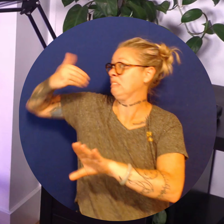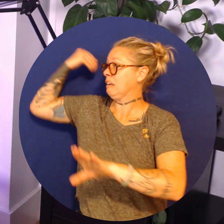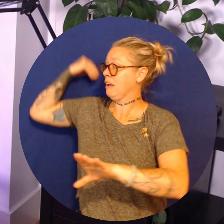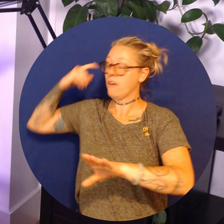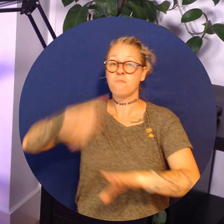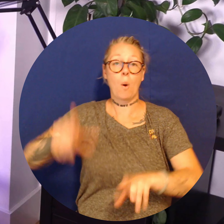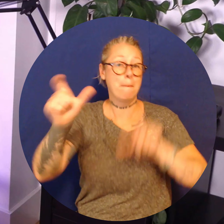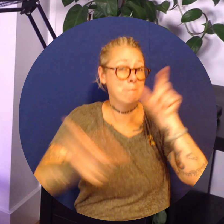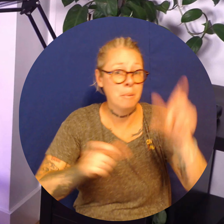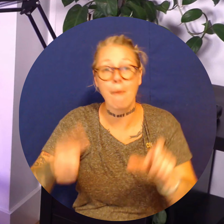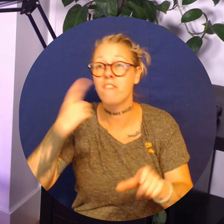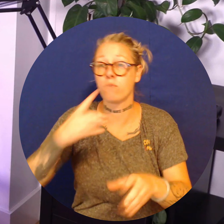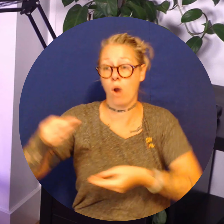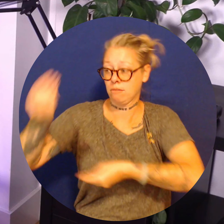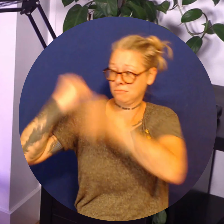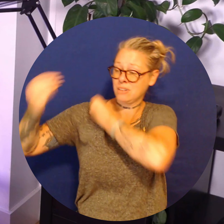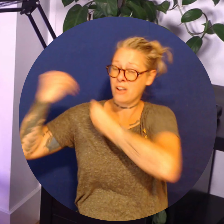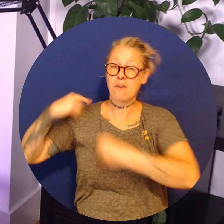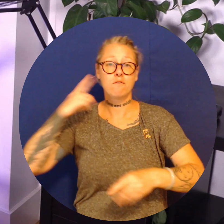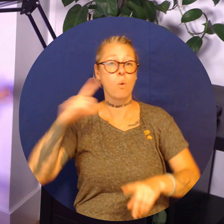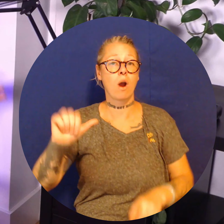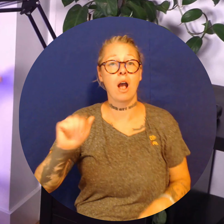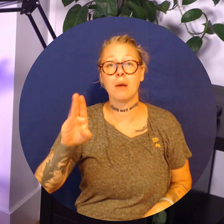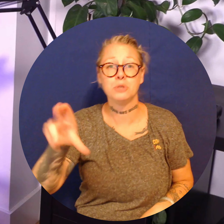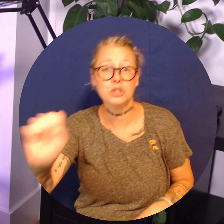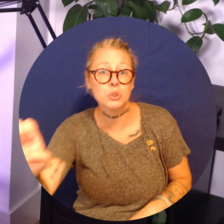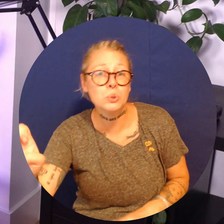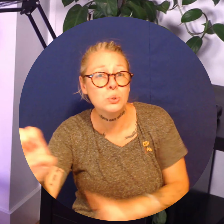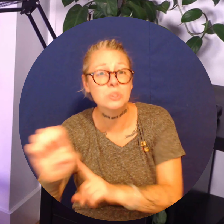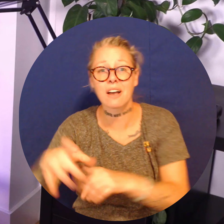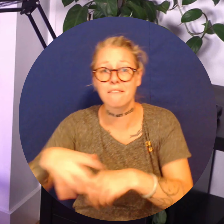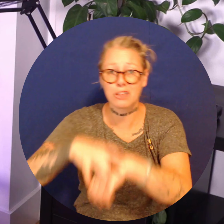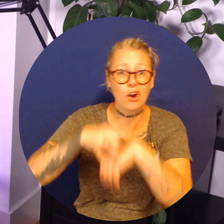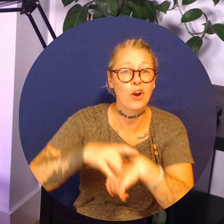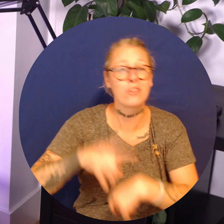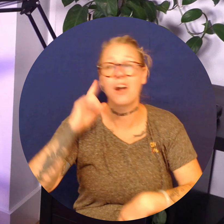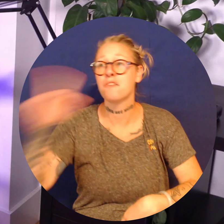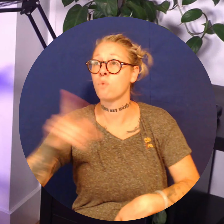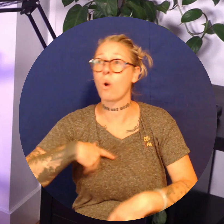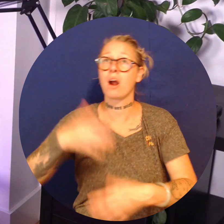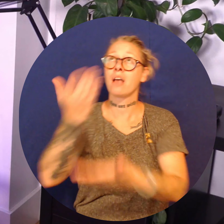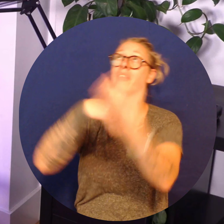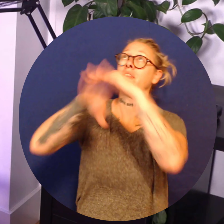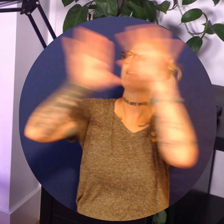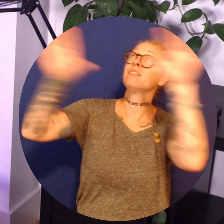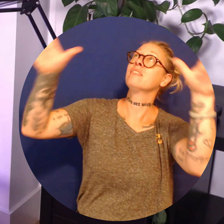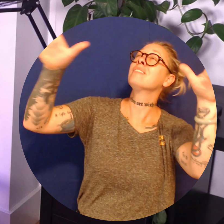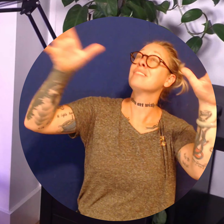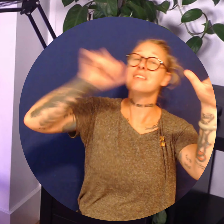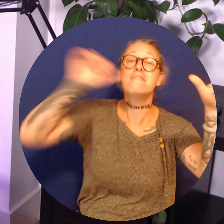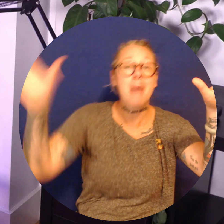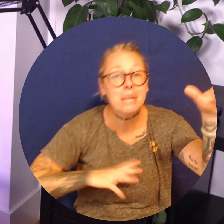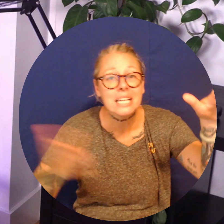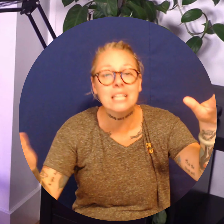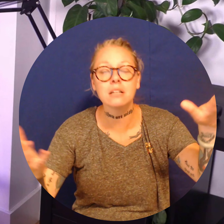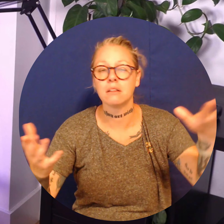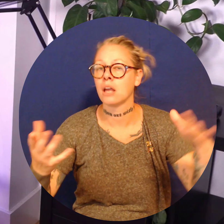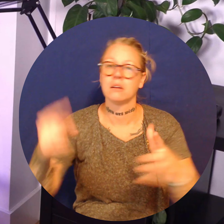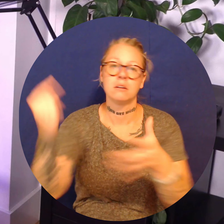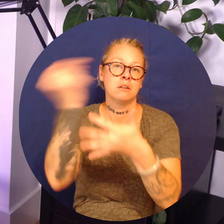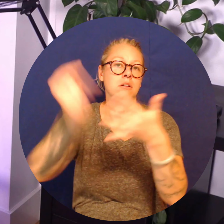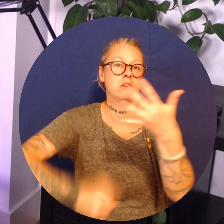divine feminine that is a cry for like the abuse of like the earth that is a like i when